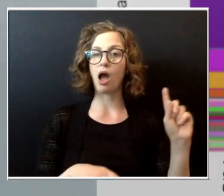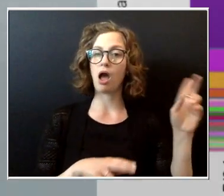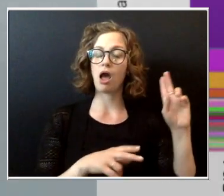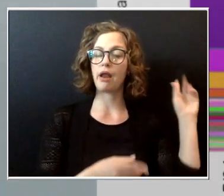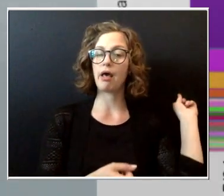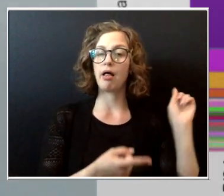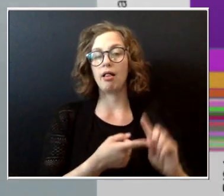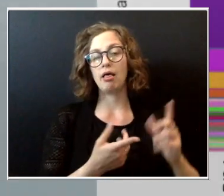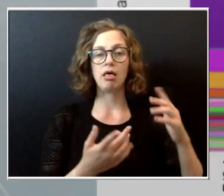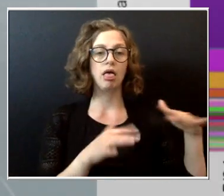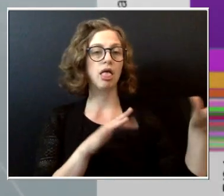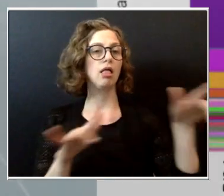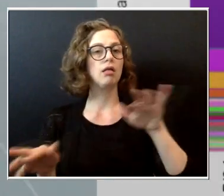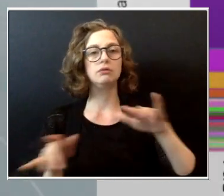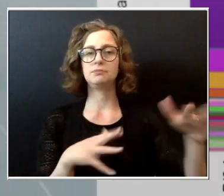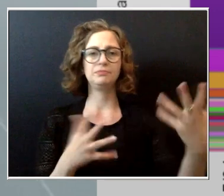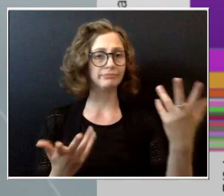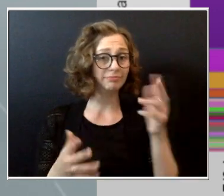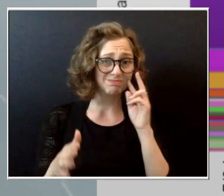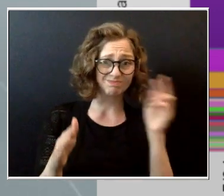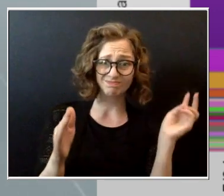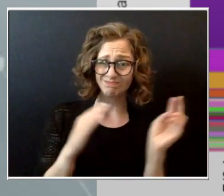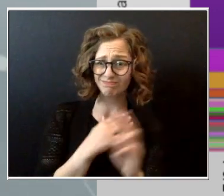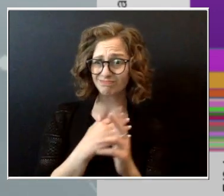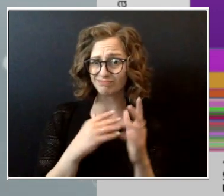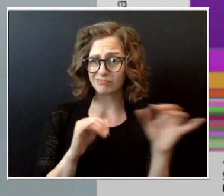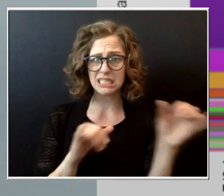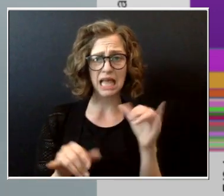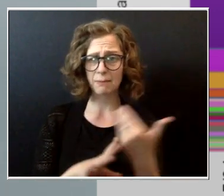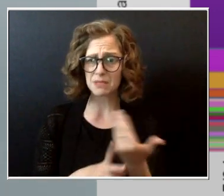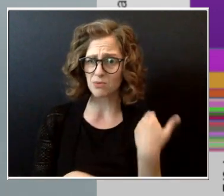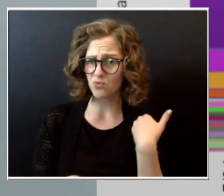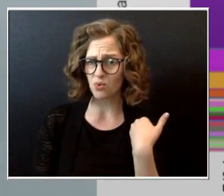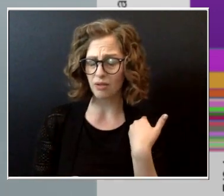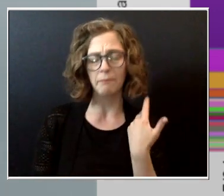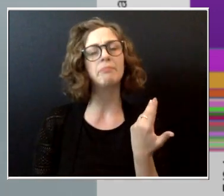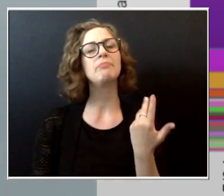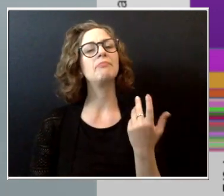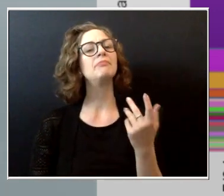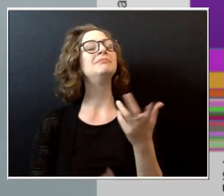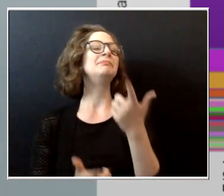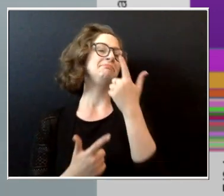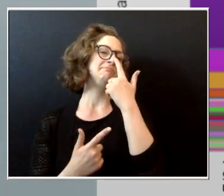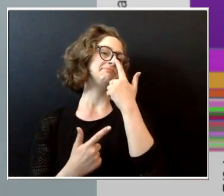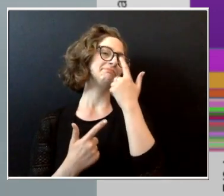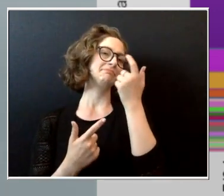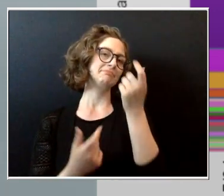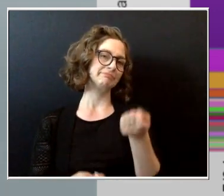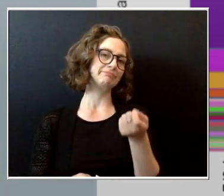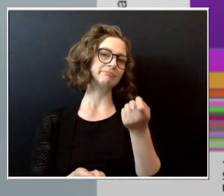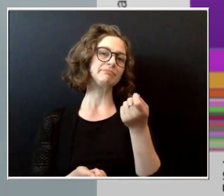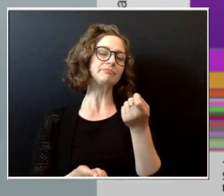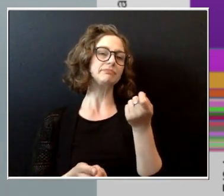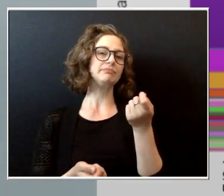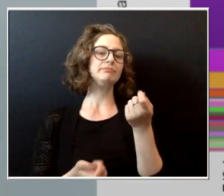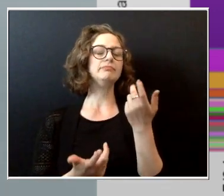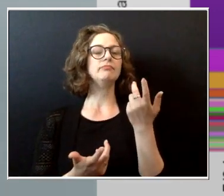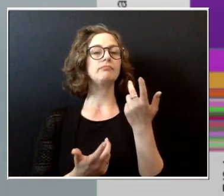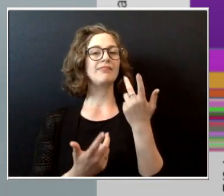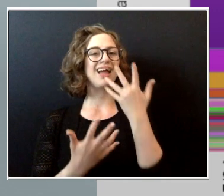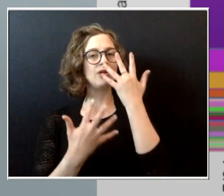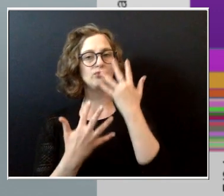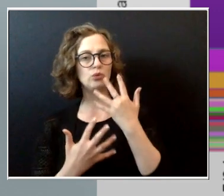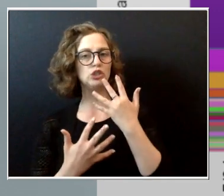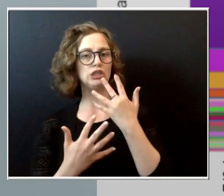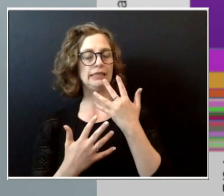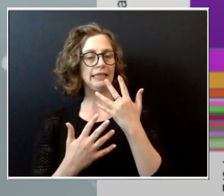headed? Is this the same story we've seen before? Yeah, I mean, I think it is interesting, and again, unfortunately, there is a data lag, so that is